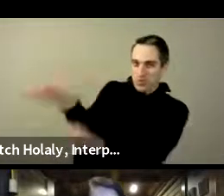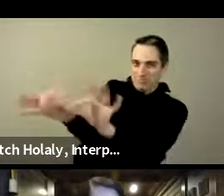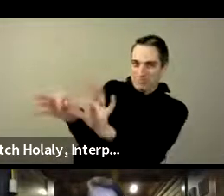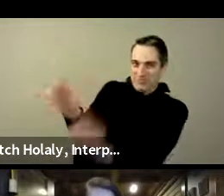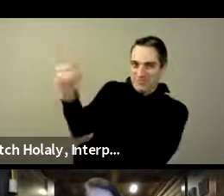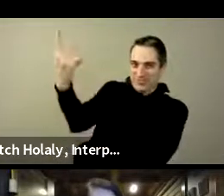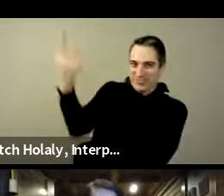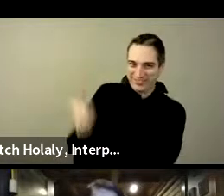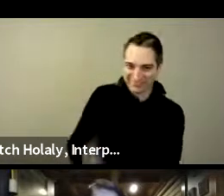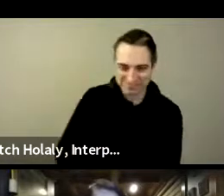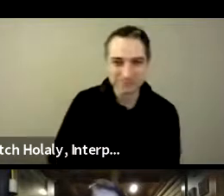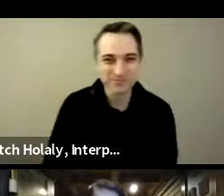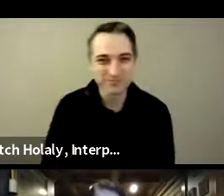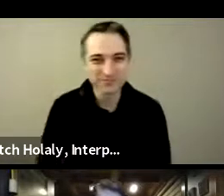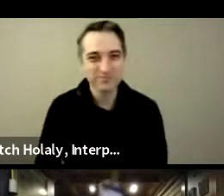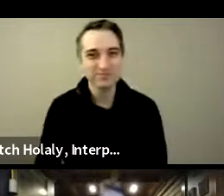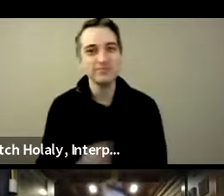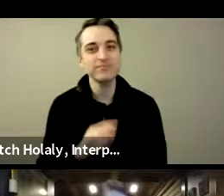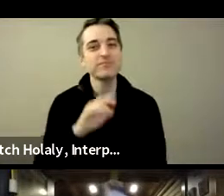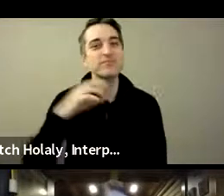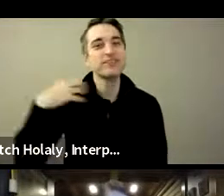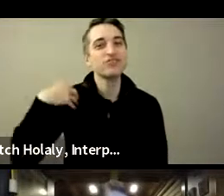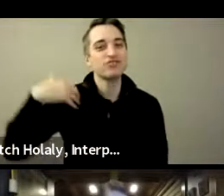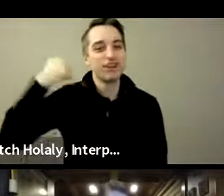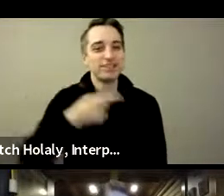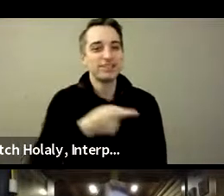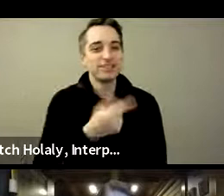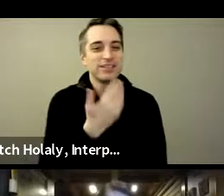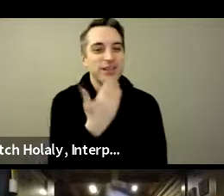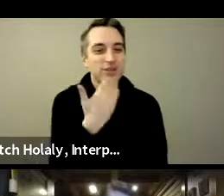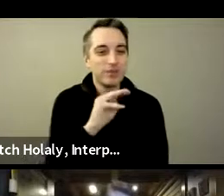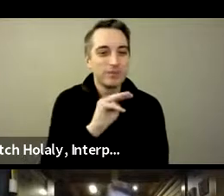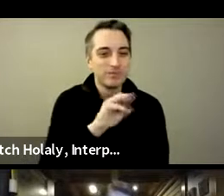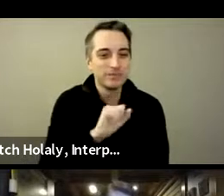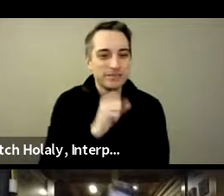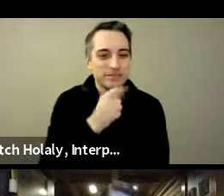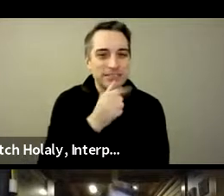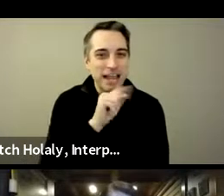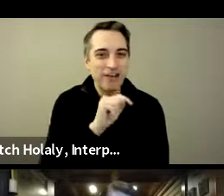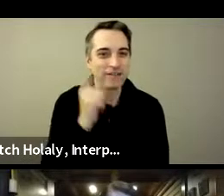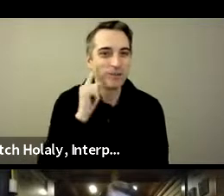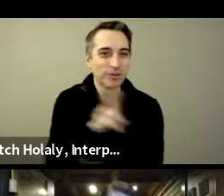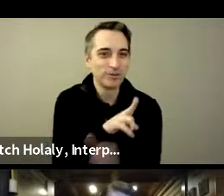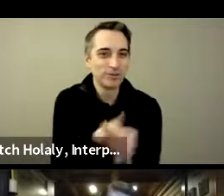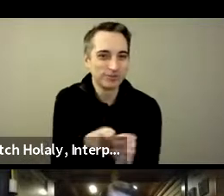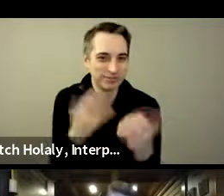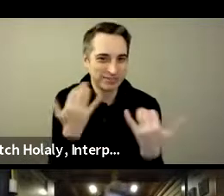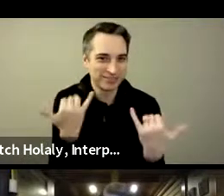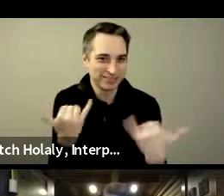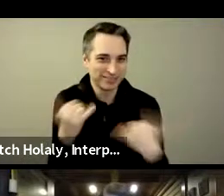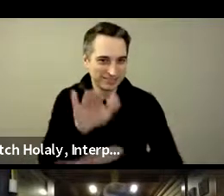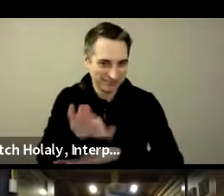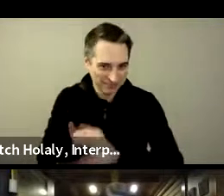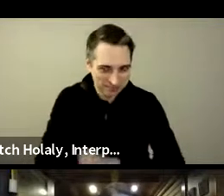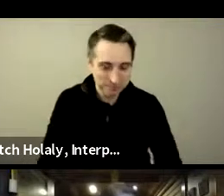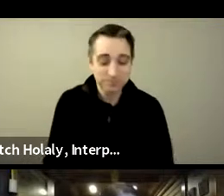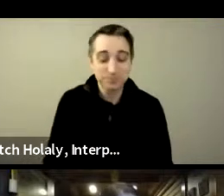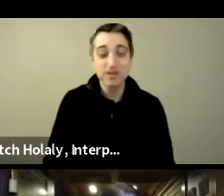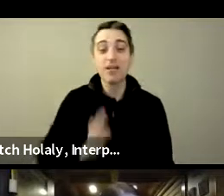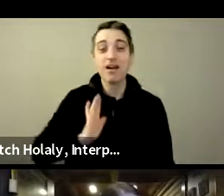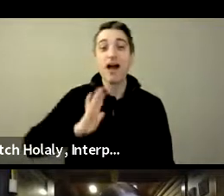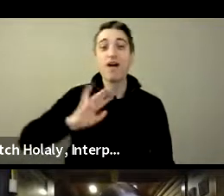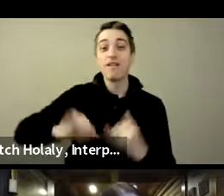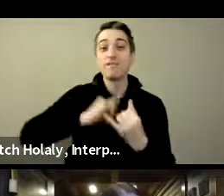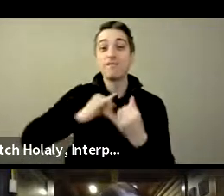Thank you, Ms. Guerra, for being here with us this evening. Thank you. Thank you. Our next speaker and our final presenter